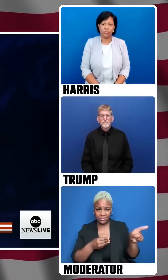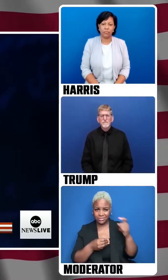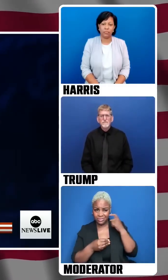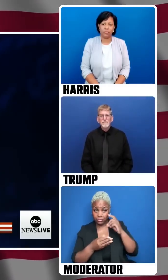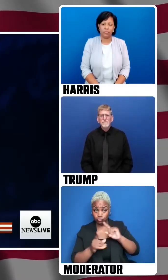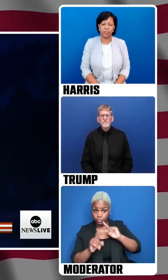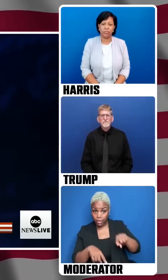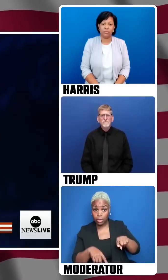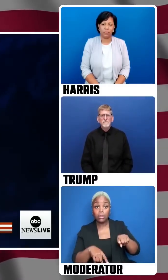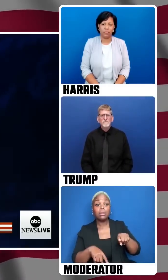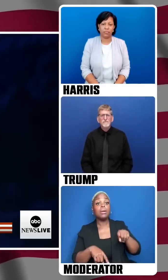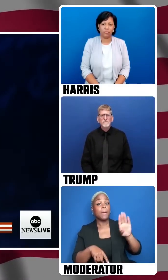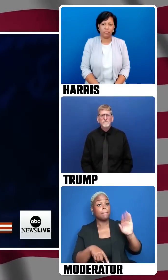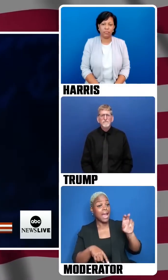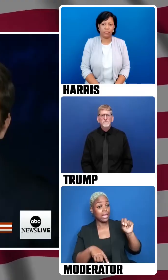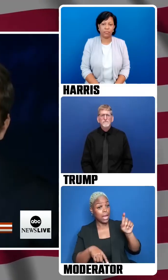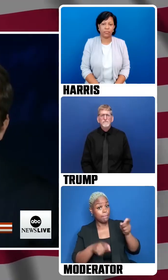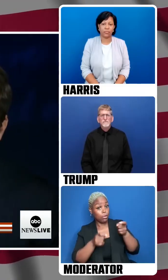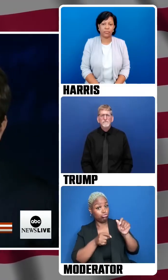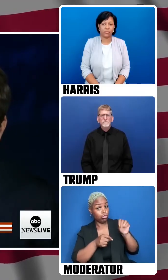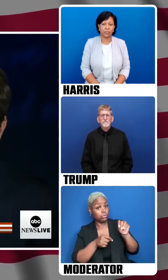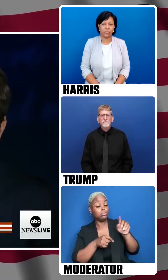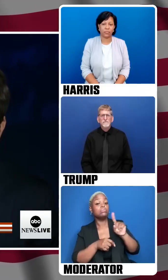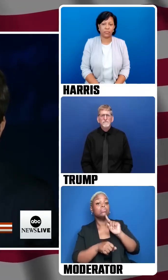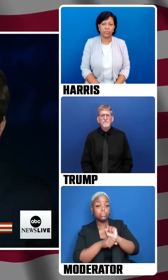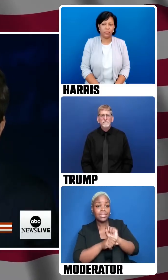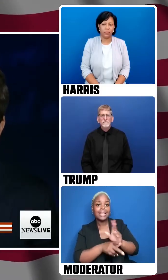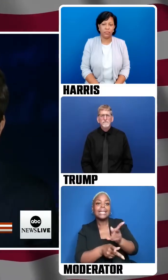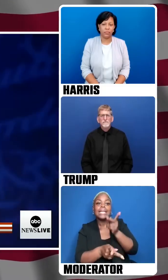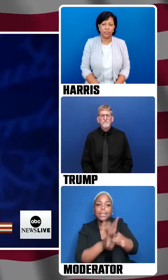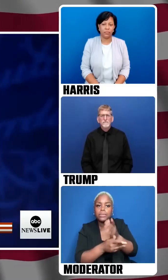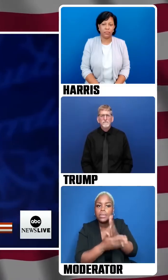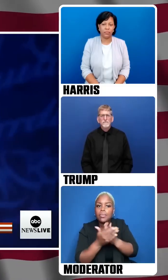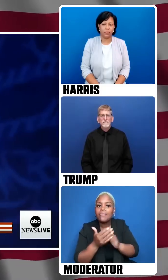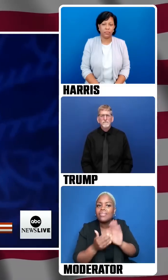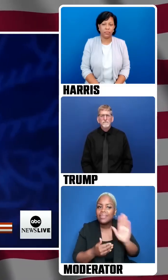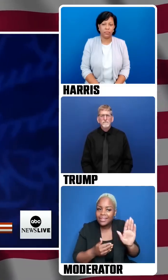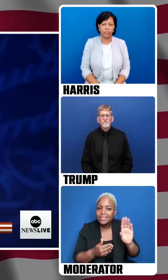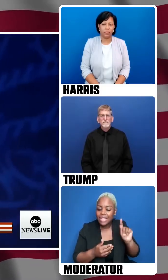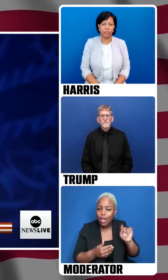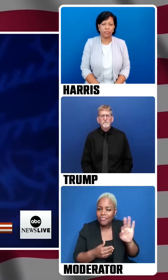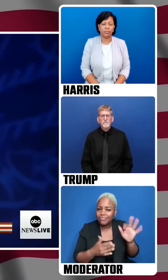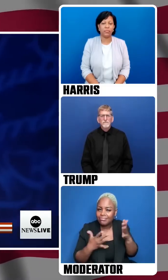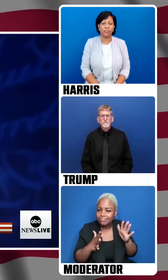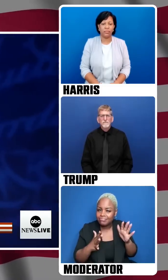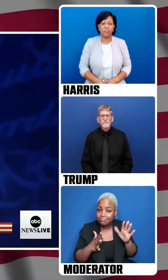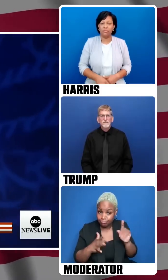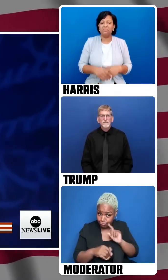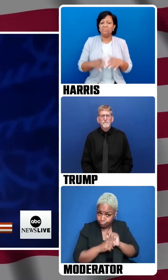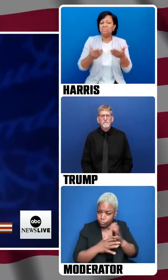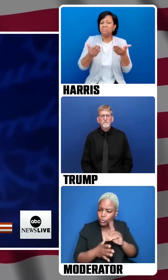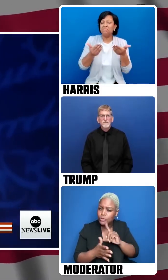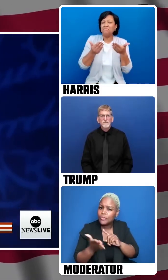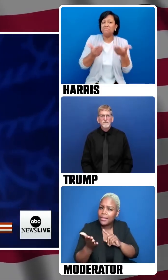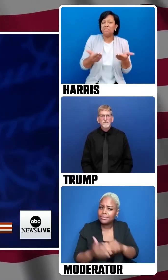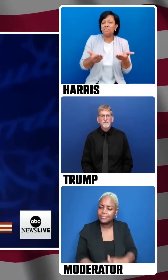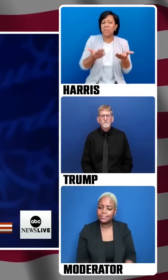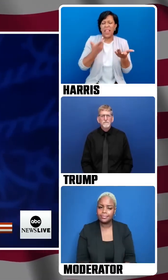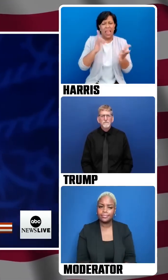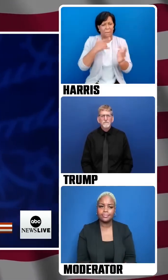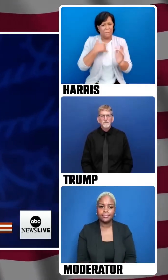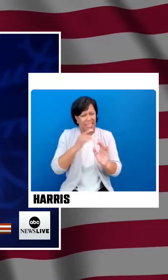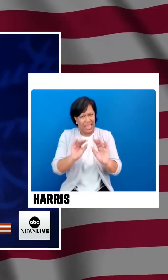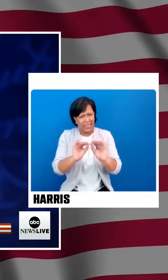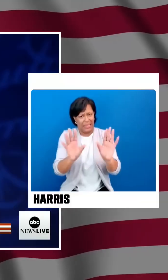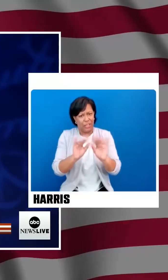of the Trump tariffs in place. So how do you respond? Well, let's be clear that the Trump administration resulted in a trade deficit, one of